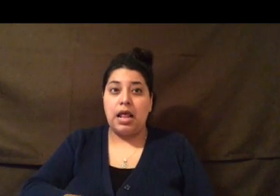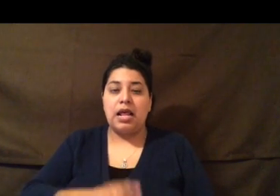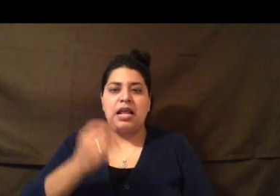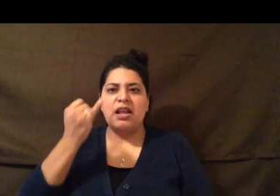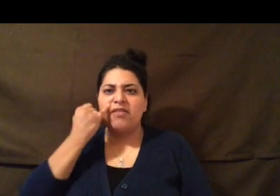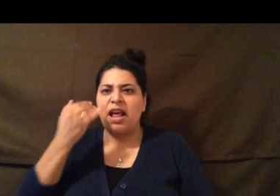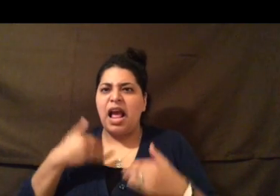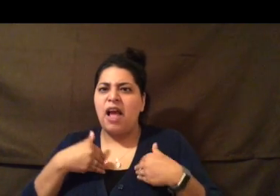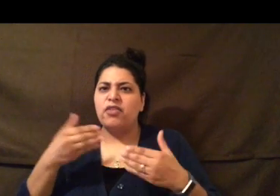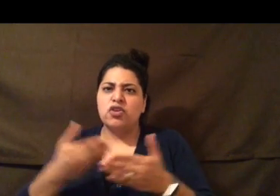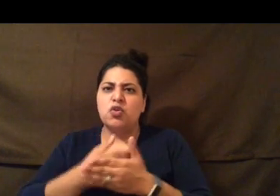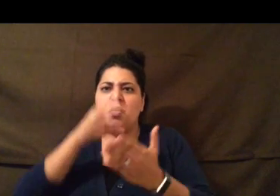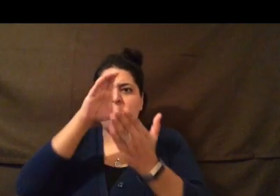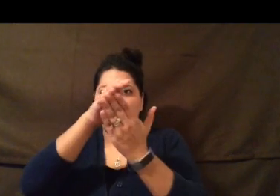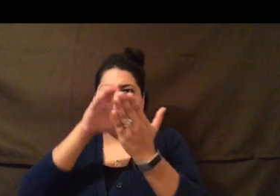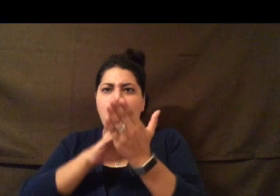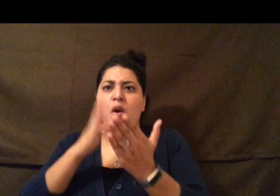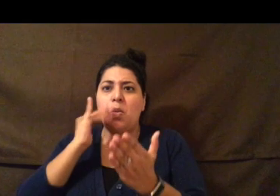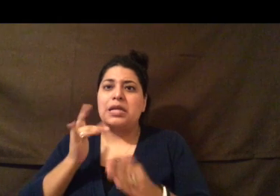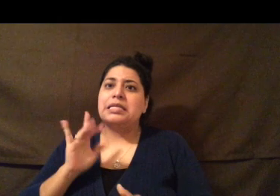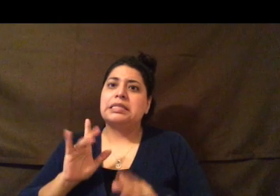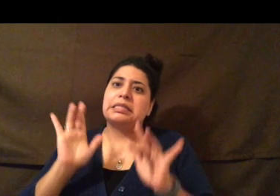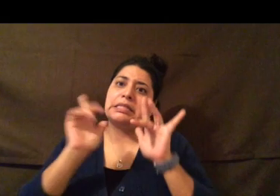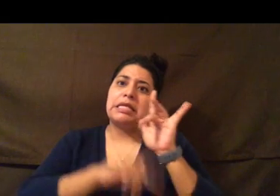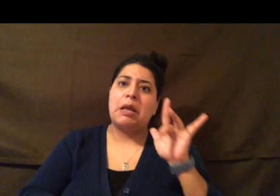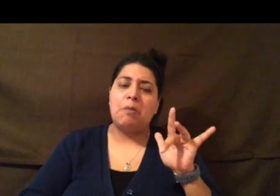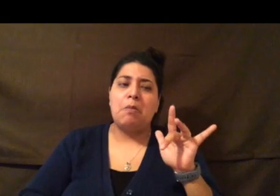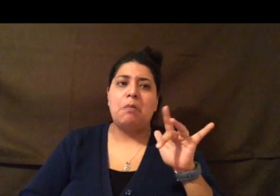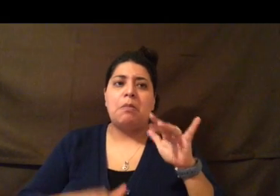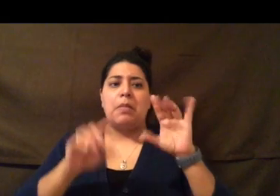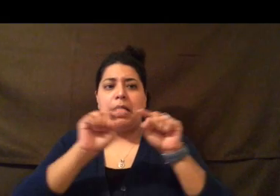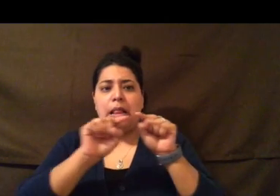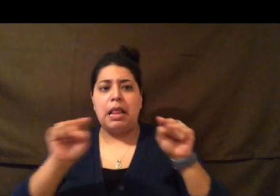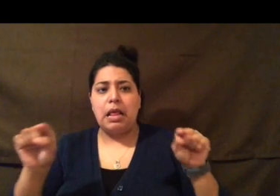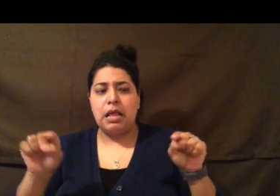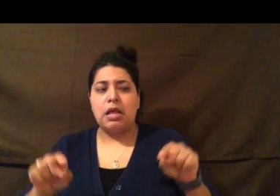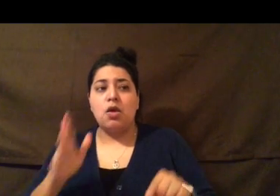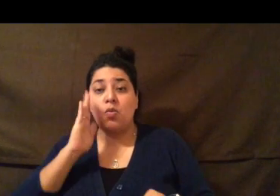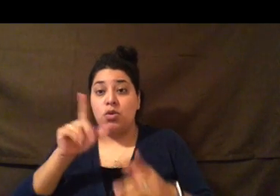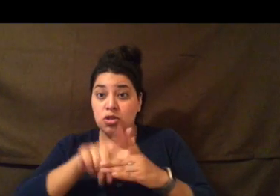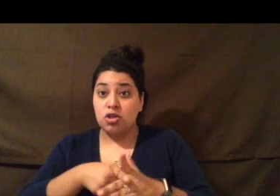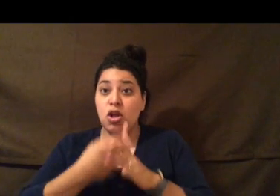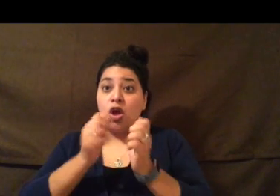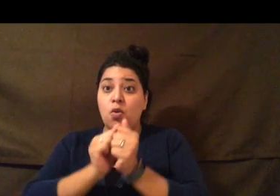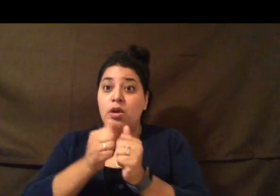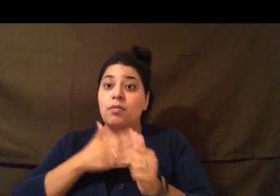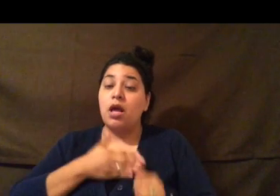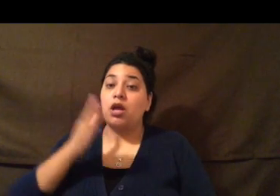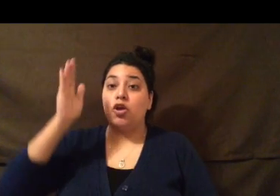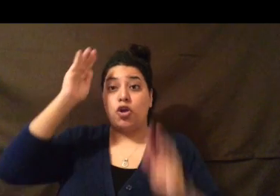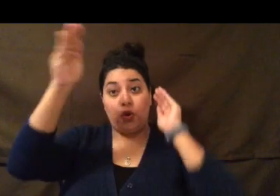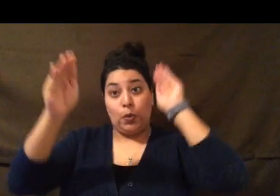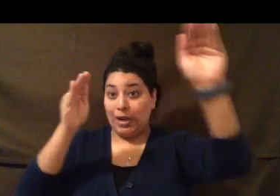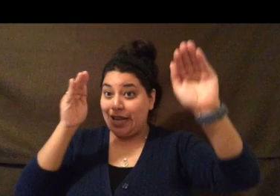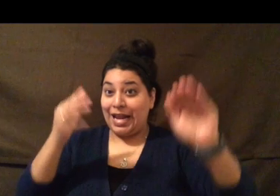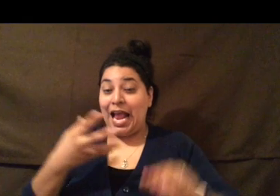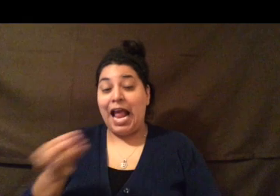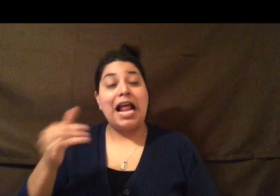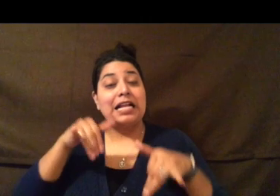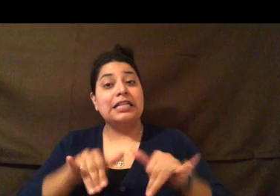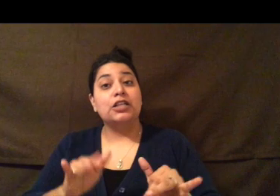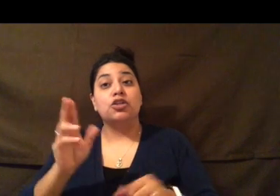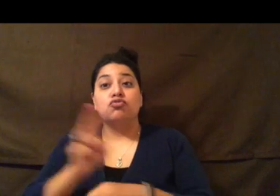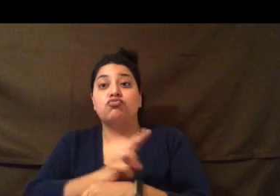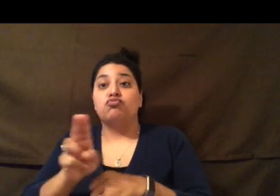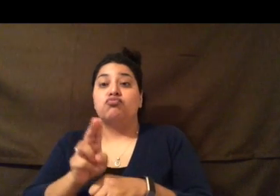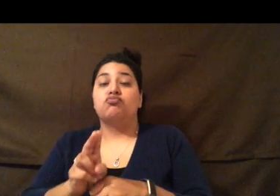new paragraph, I'm going to skip lines and things like that. So I want to start with my greeting,